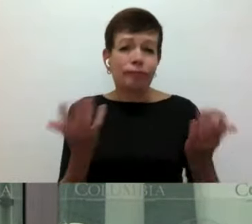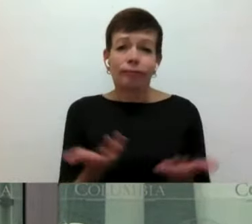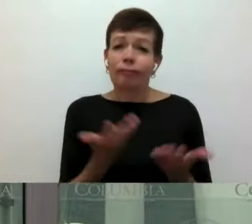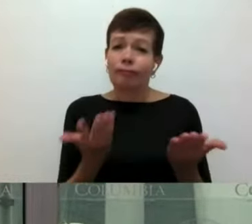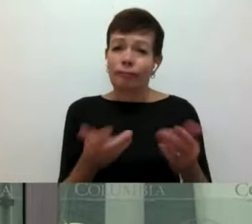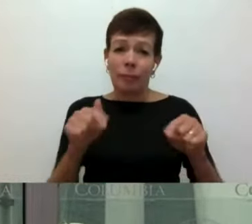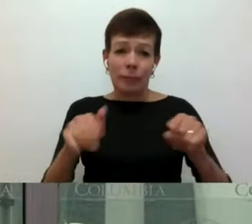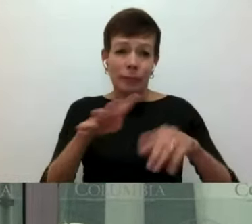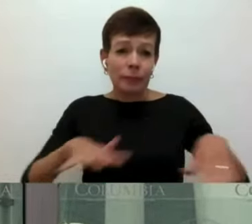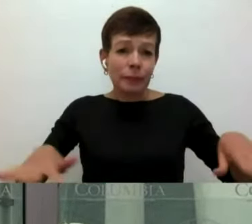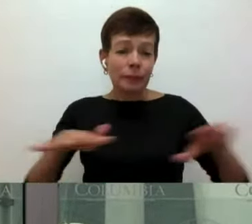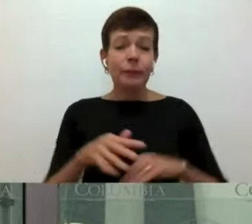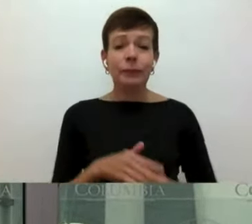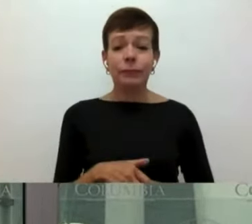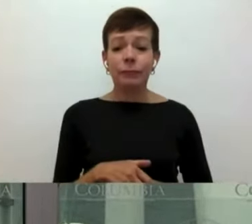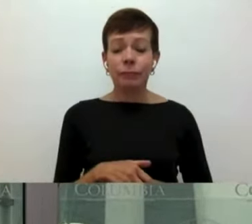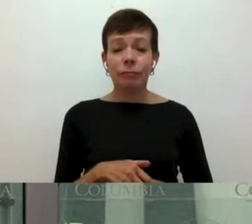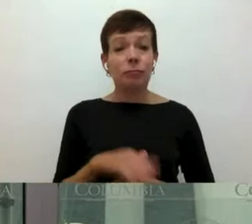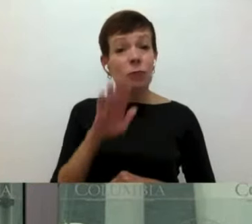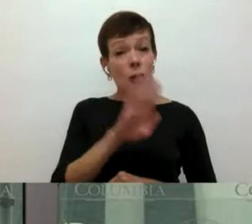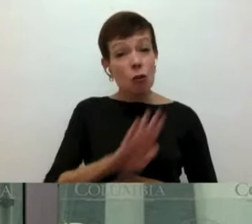are facing in this region.